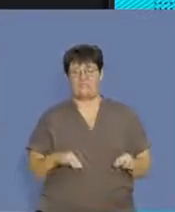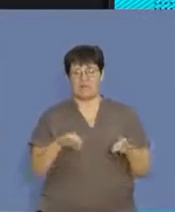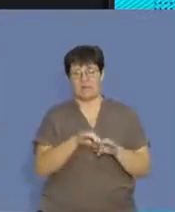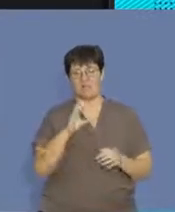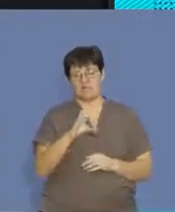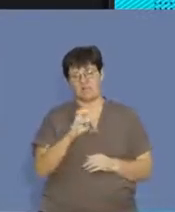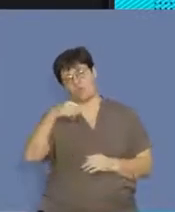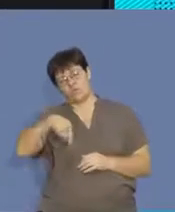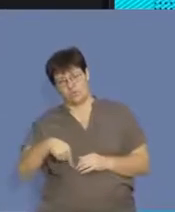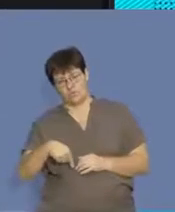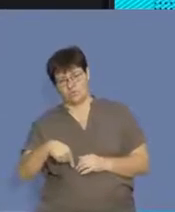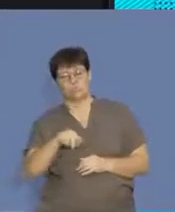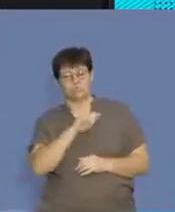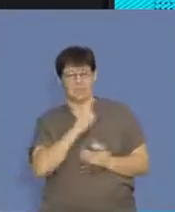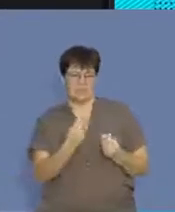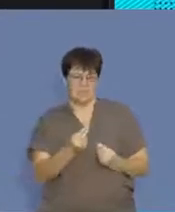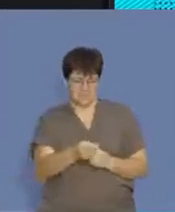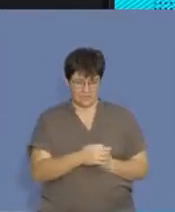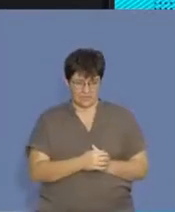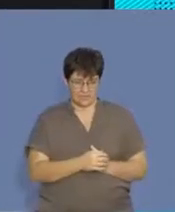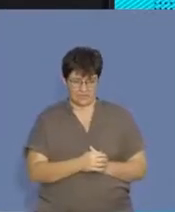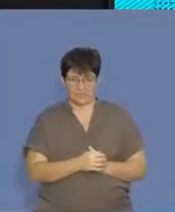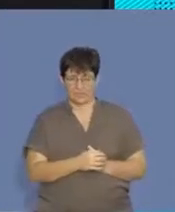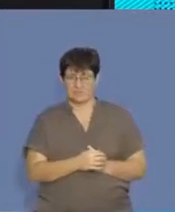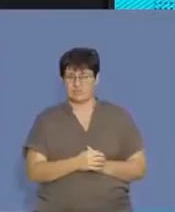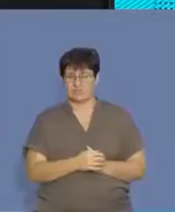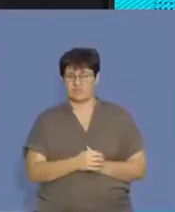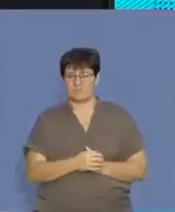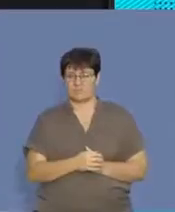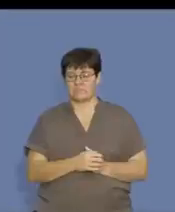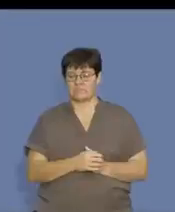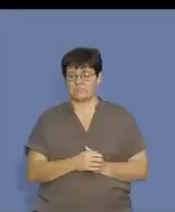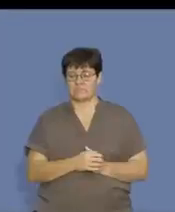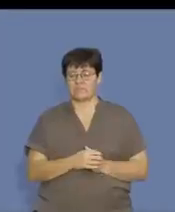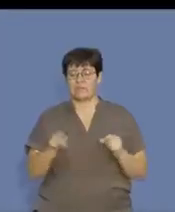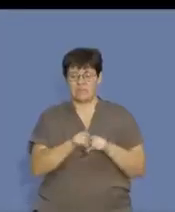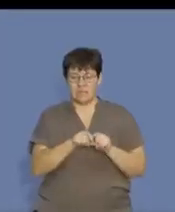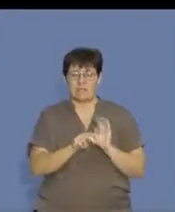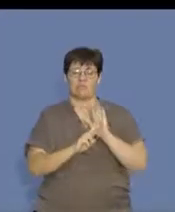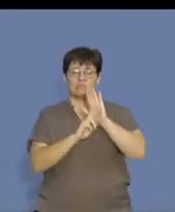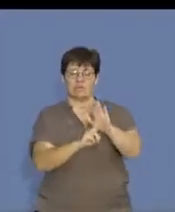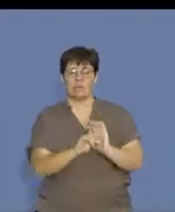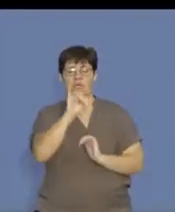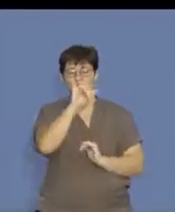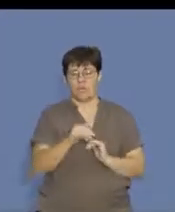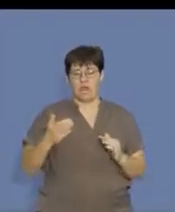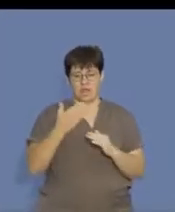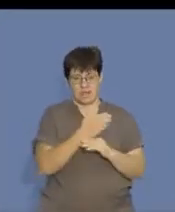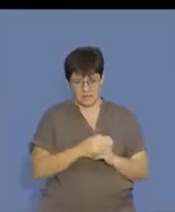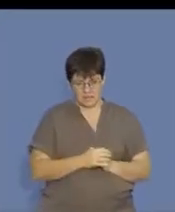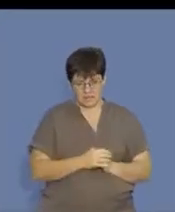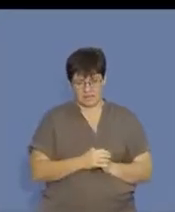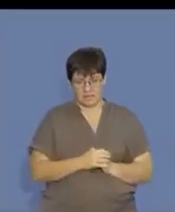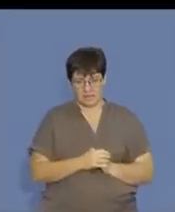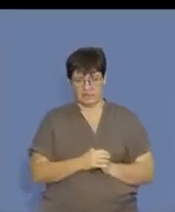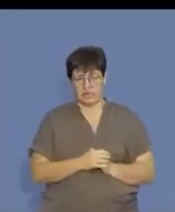value of C or Q really has to do with. Now, it also represents the y-intercept. We do know